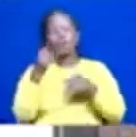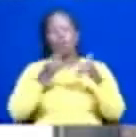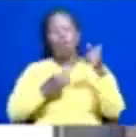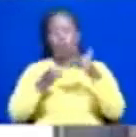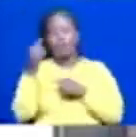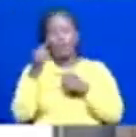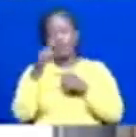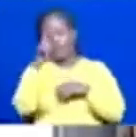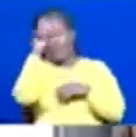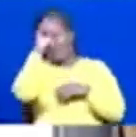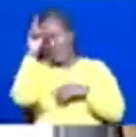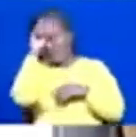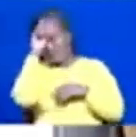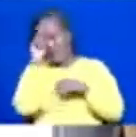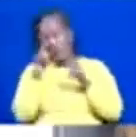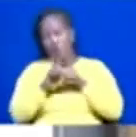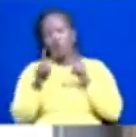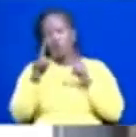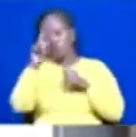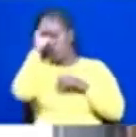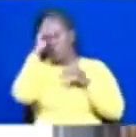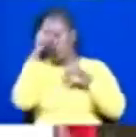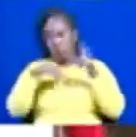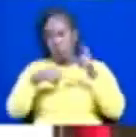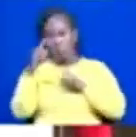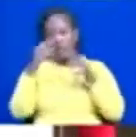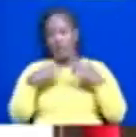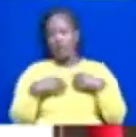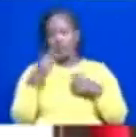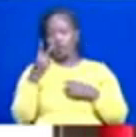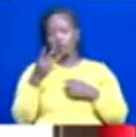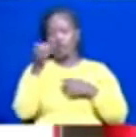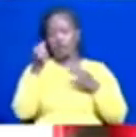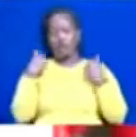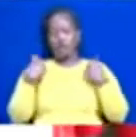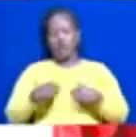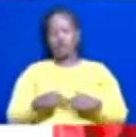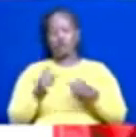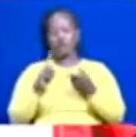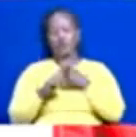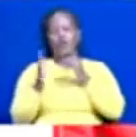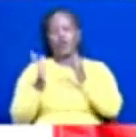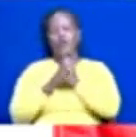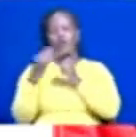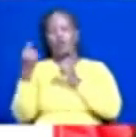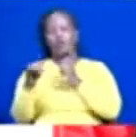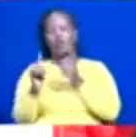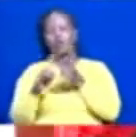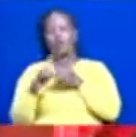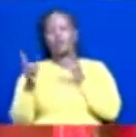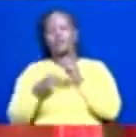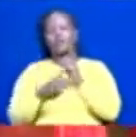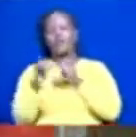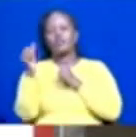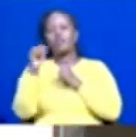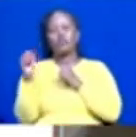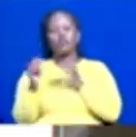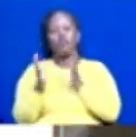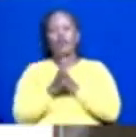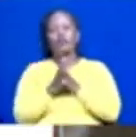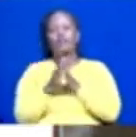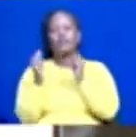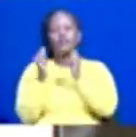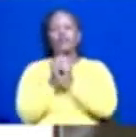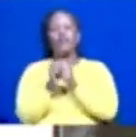event in Egypt. Egypt won the event with 25 medals, 9 gold, 6 silver, and 10 bronze, while Botswana